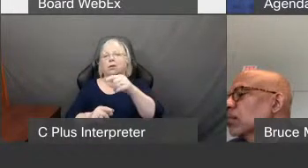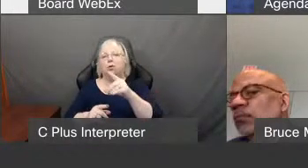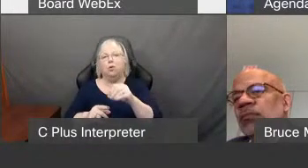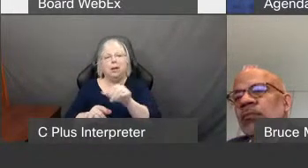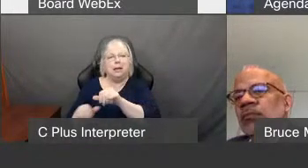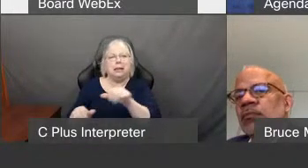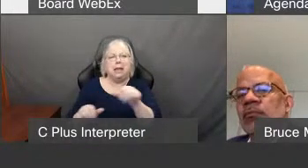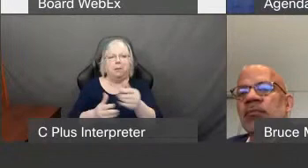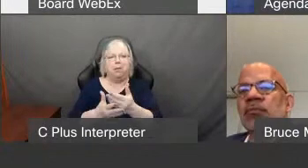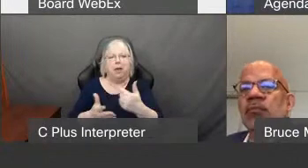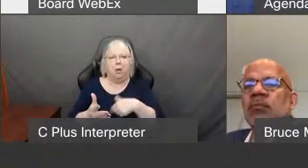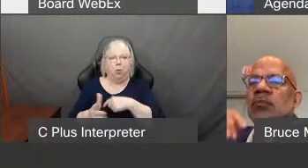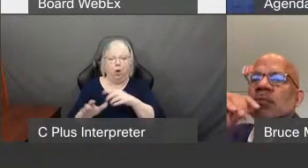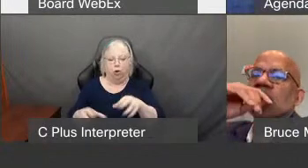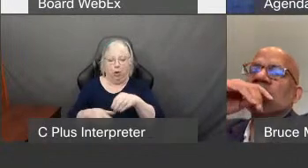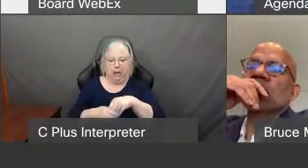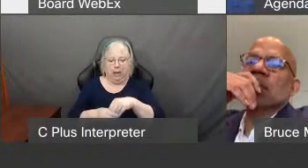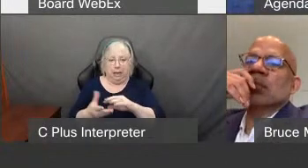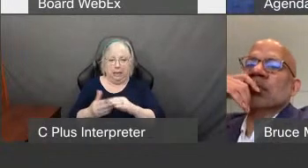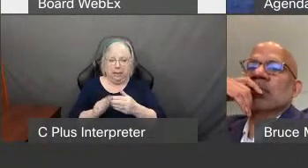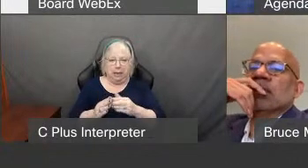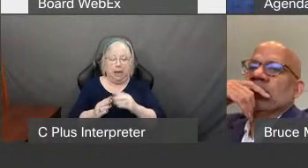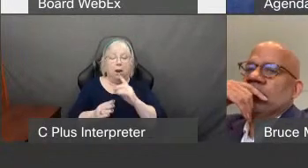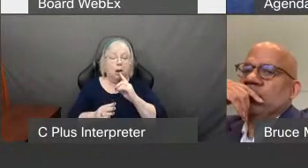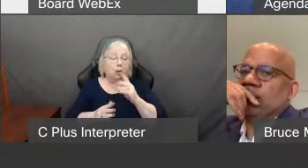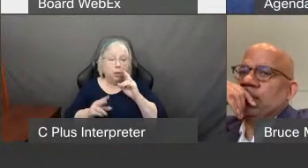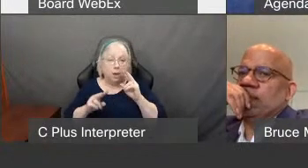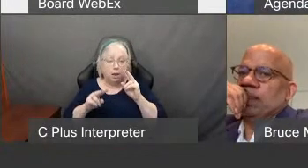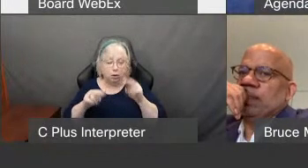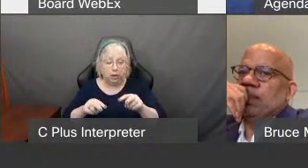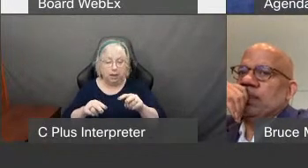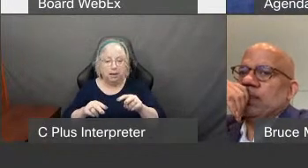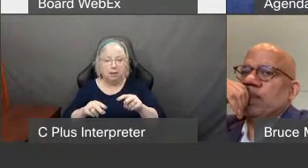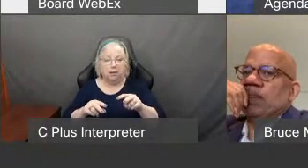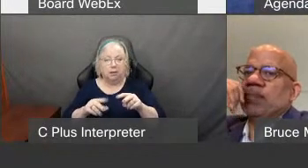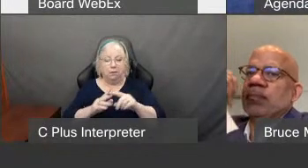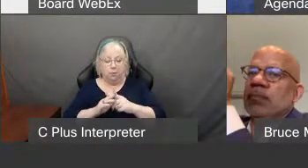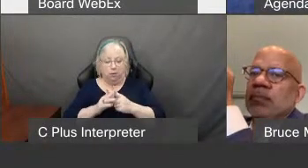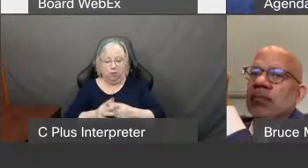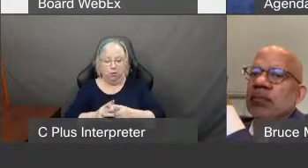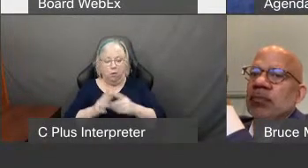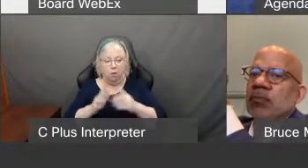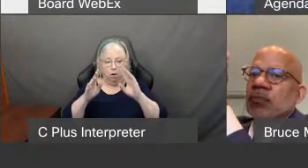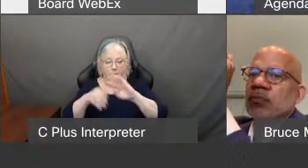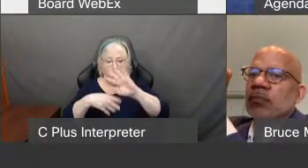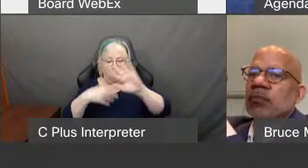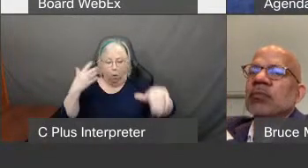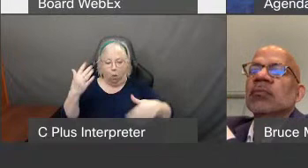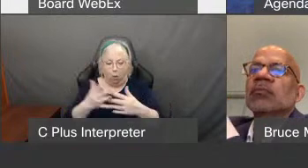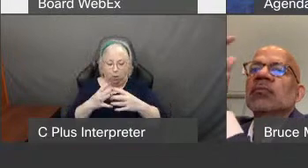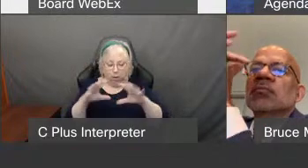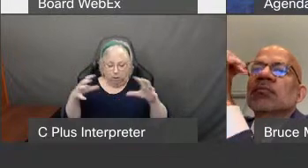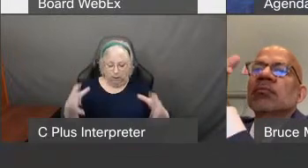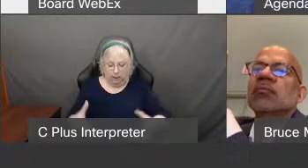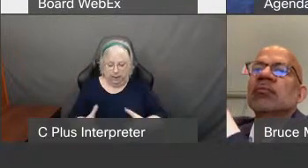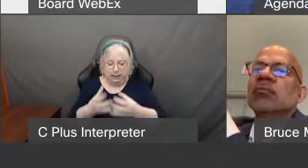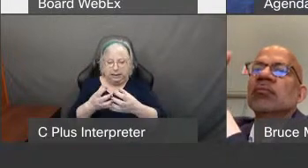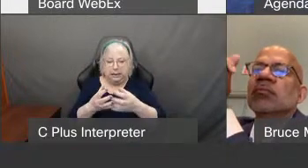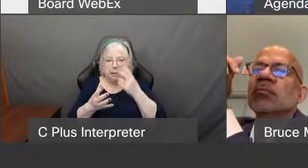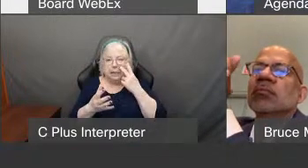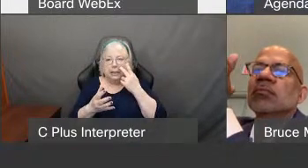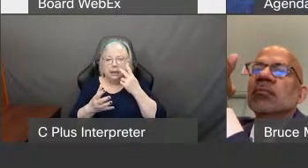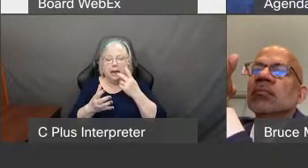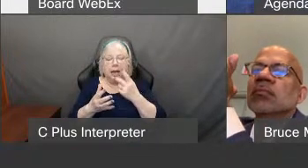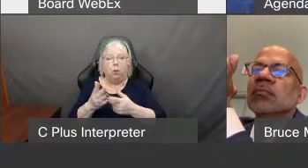and cities around us. Are we looking at this on the start holistically to see what we can do about pooling